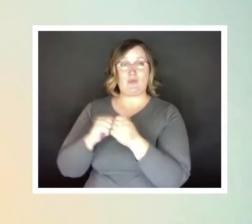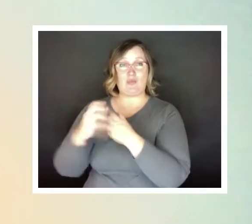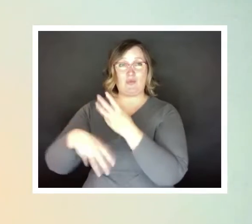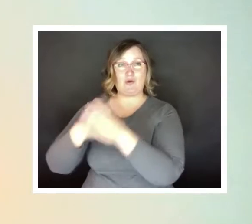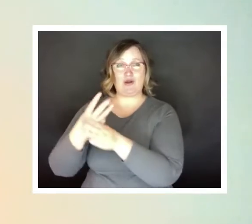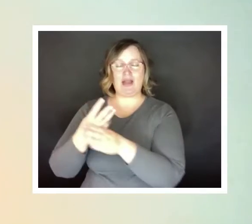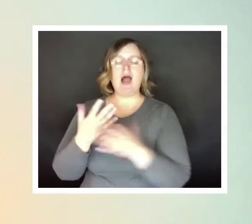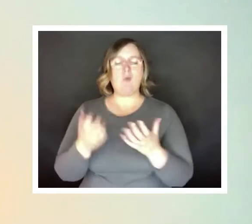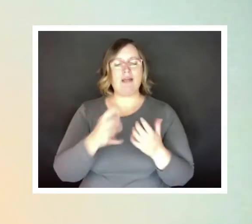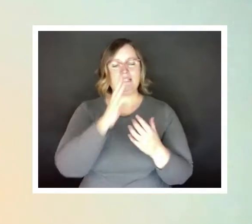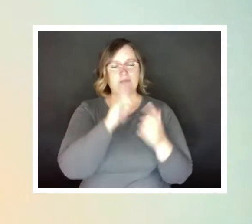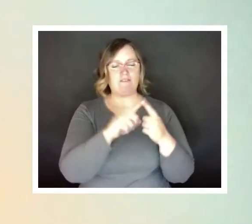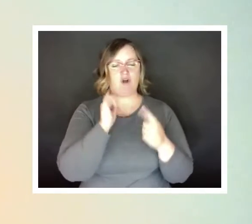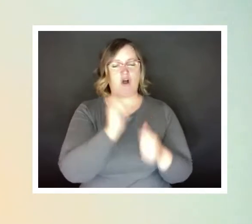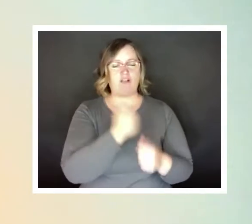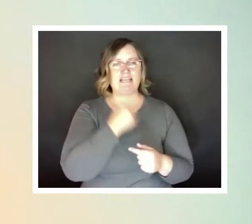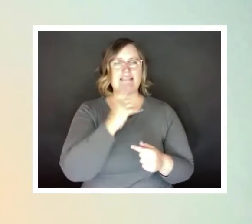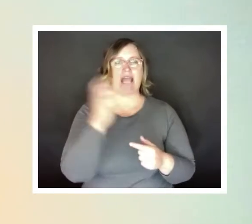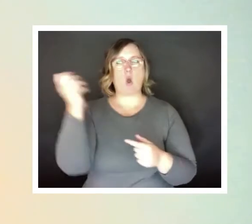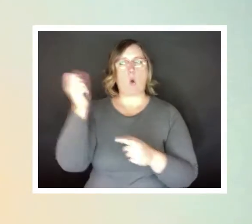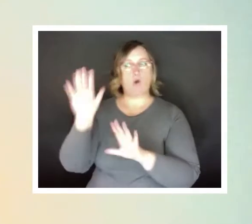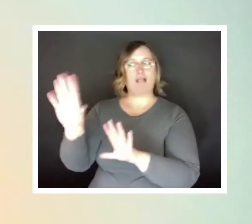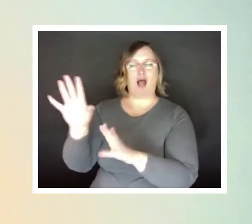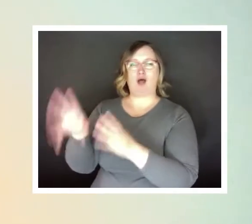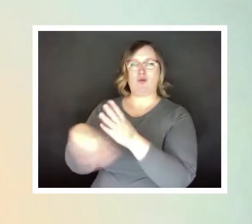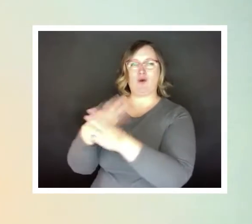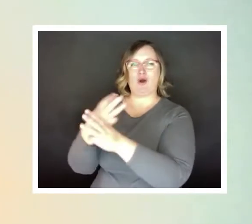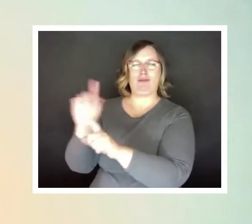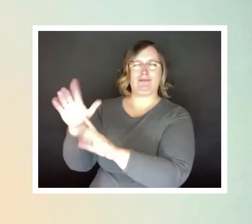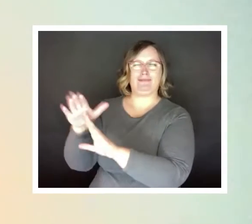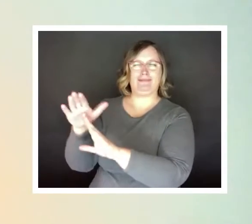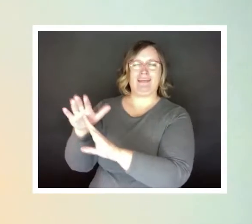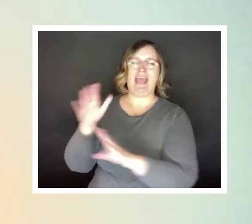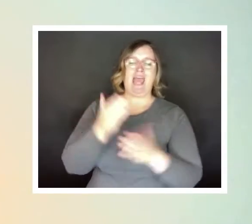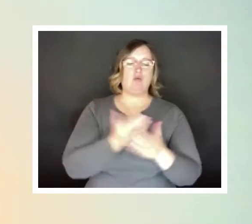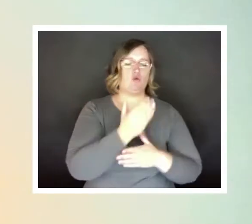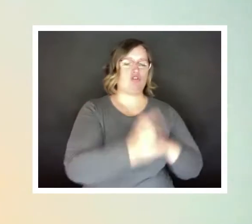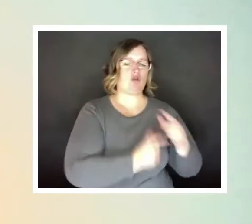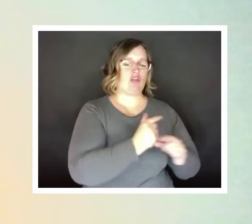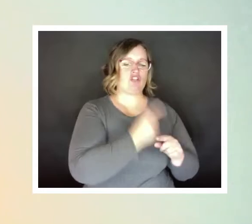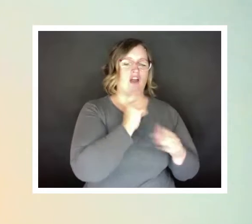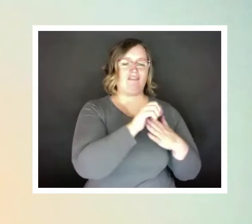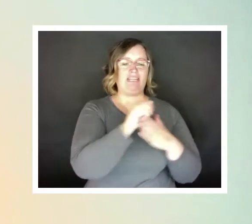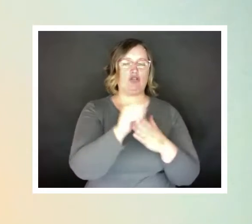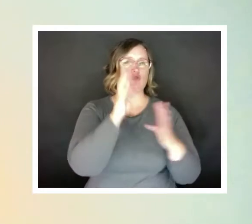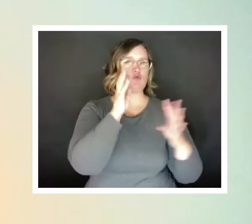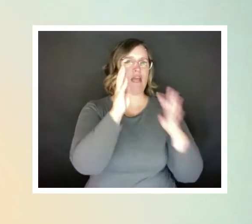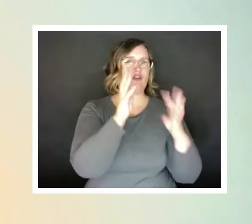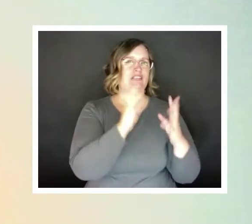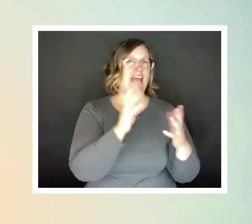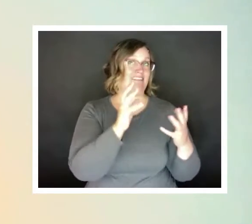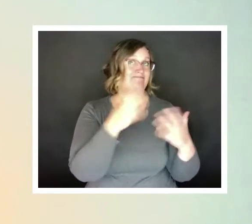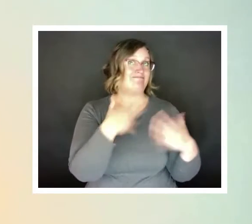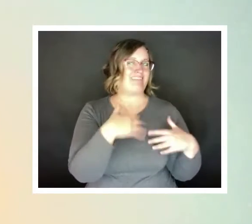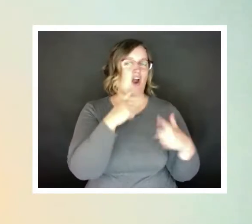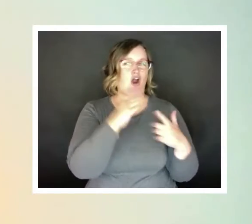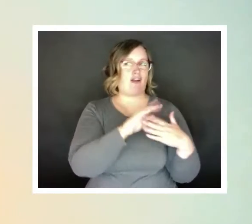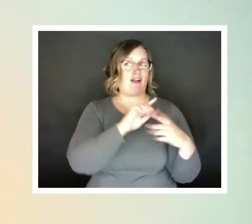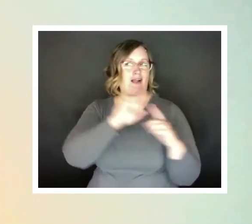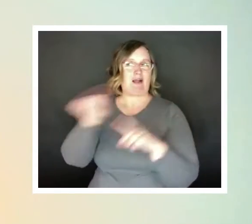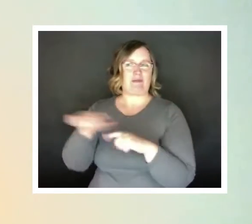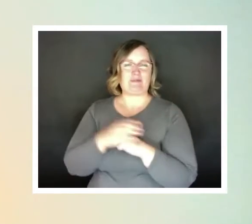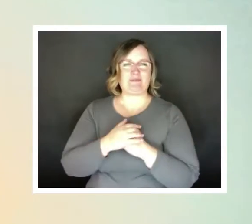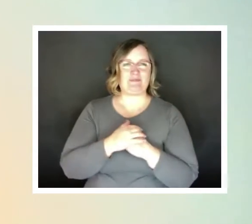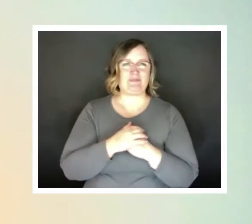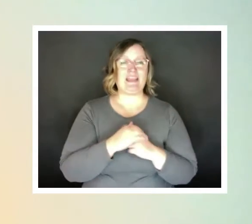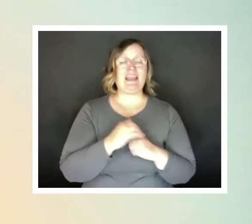for us all when I say, hold on world, a new generation of leaders, creators, and innovators are on their way. I'd be remiss to close without a huge